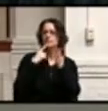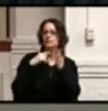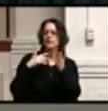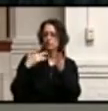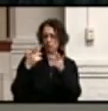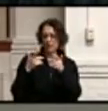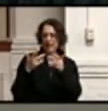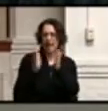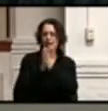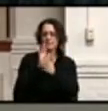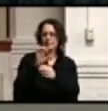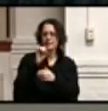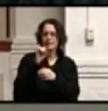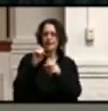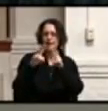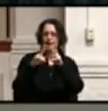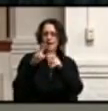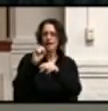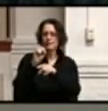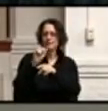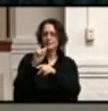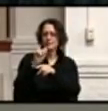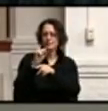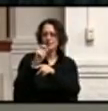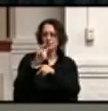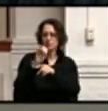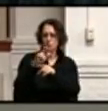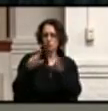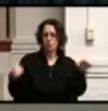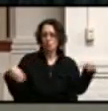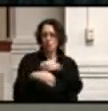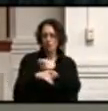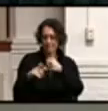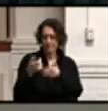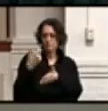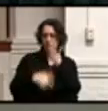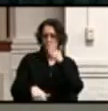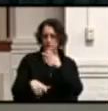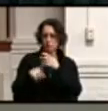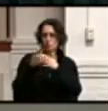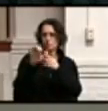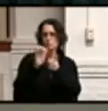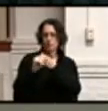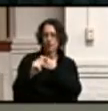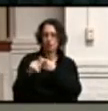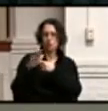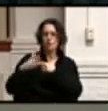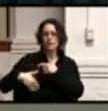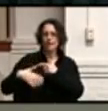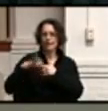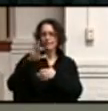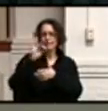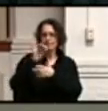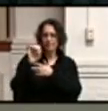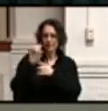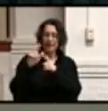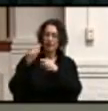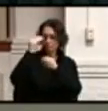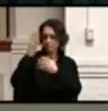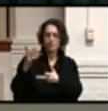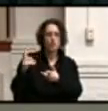of $25 and a separate penalty of $100 for operating a business without a license. You have been solely warned.